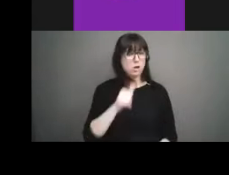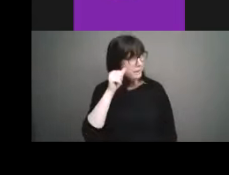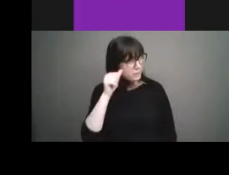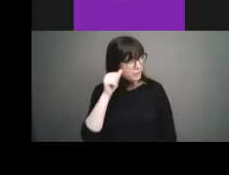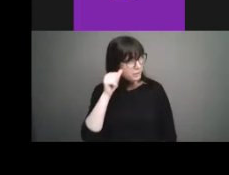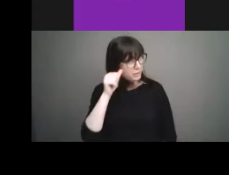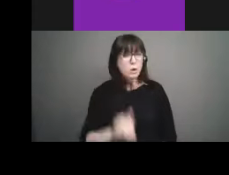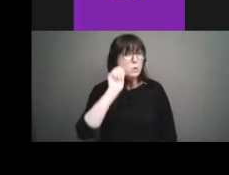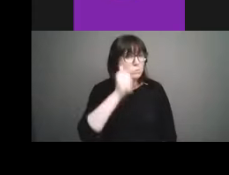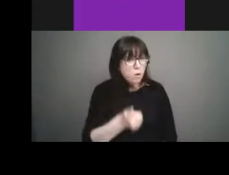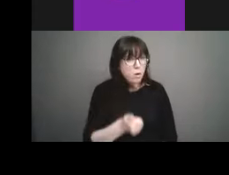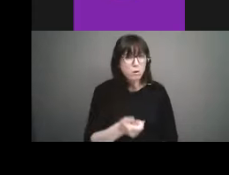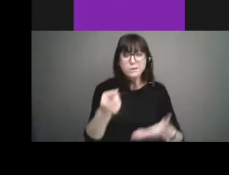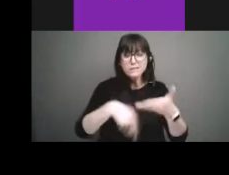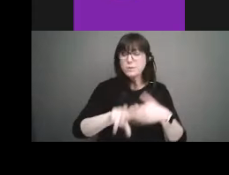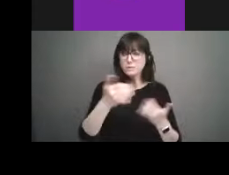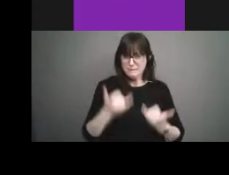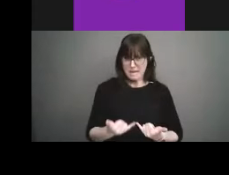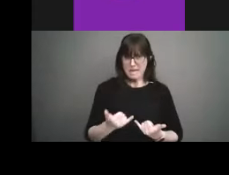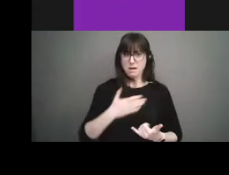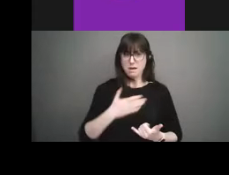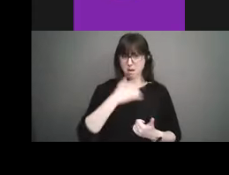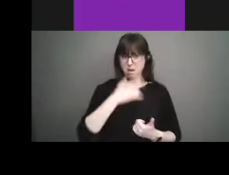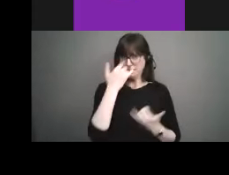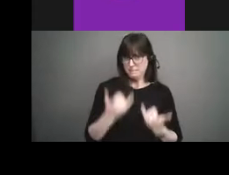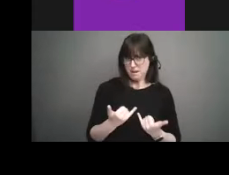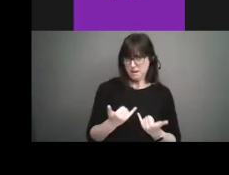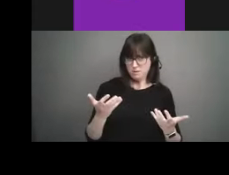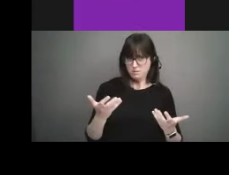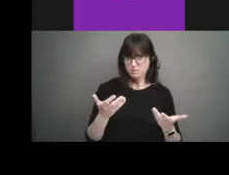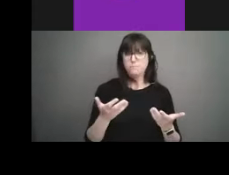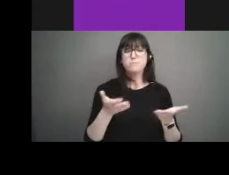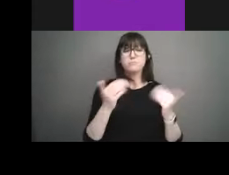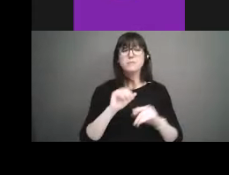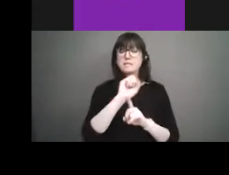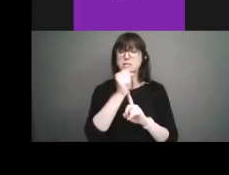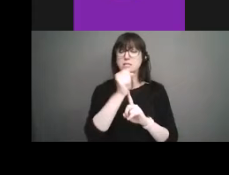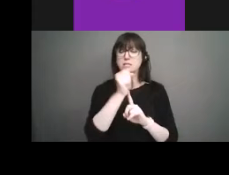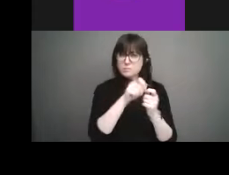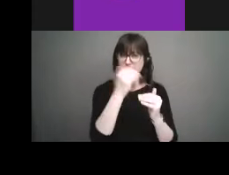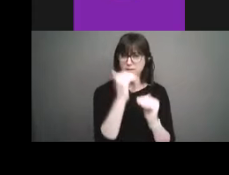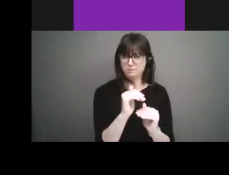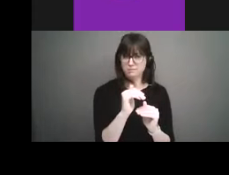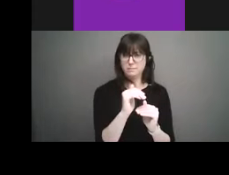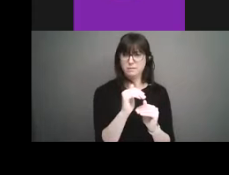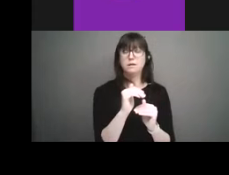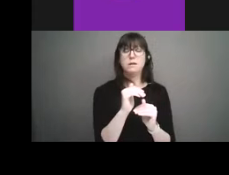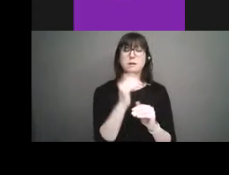next week, but today. Capacity is situation specific. In different